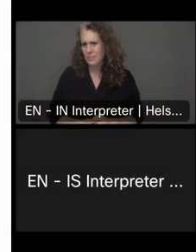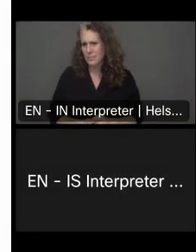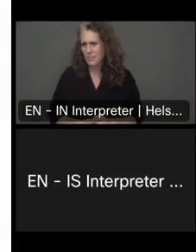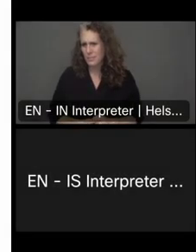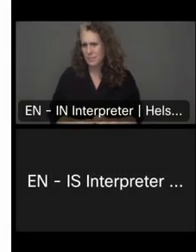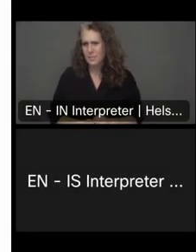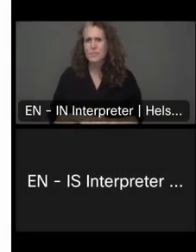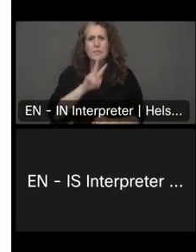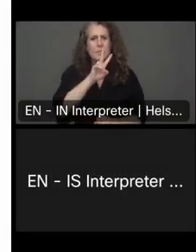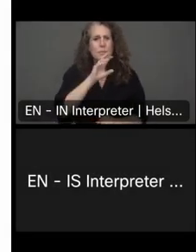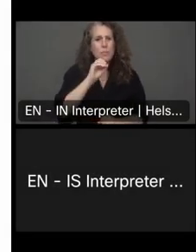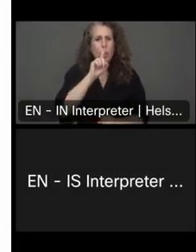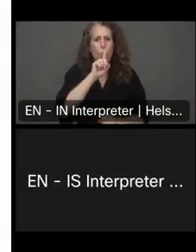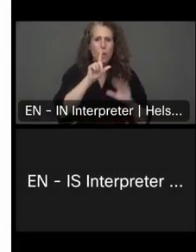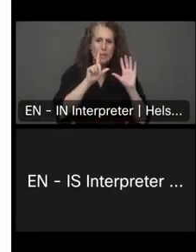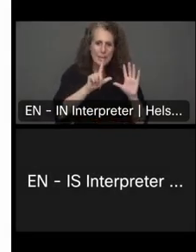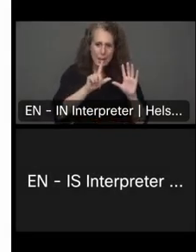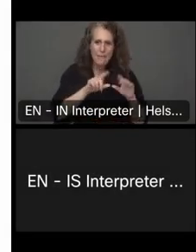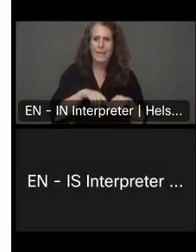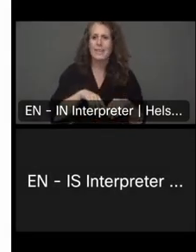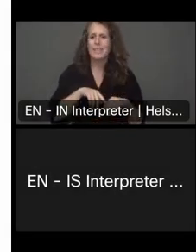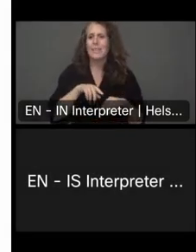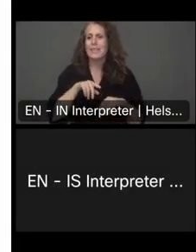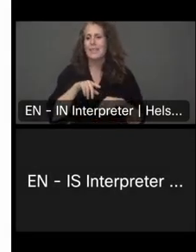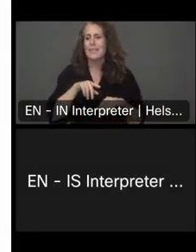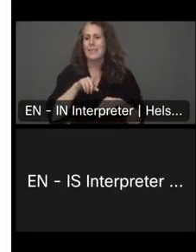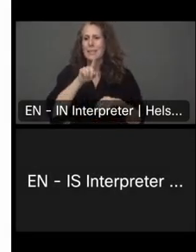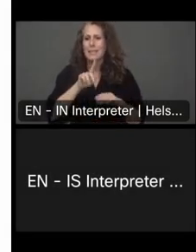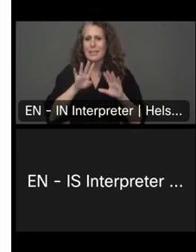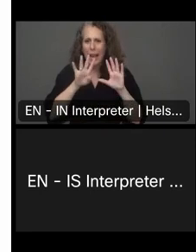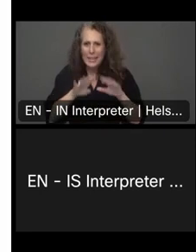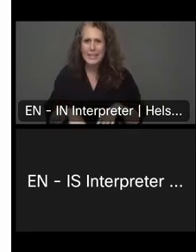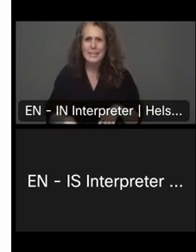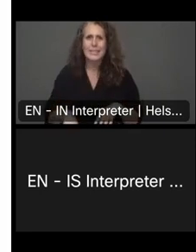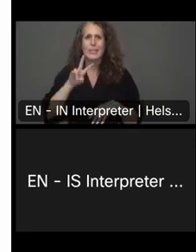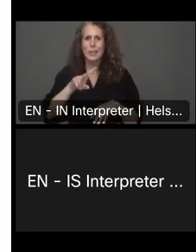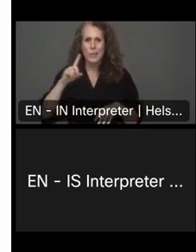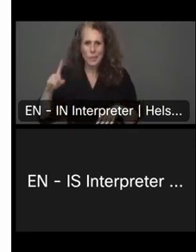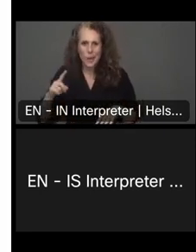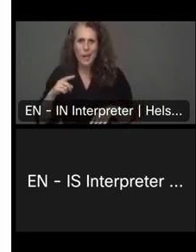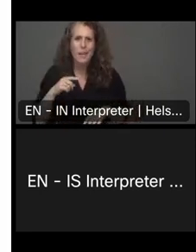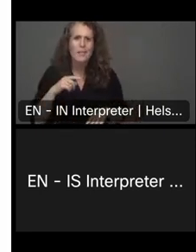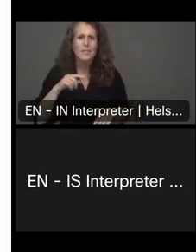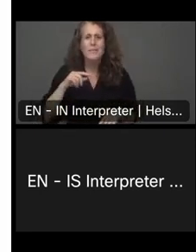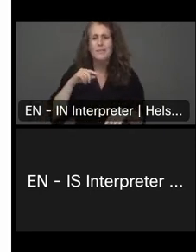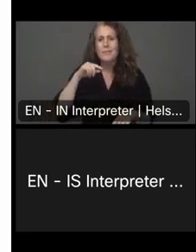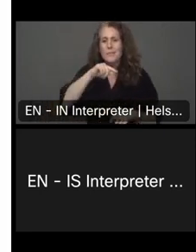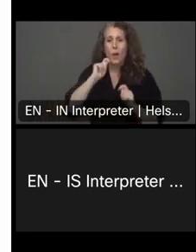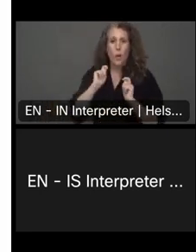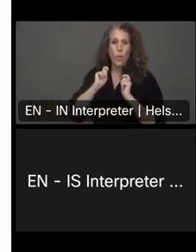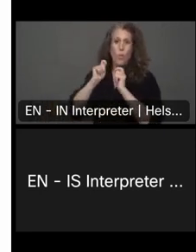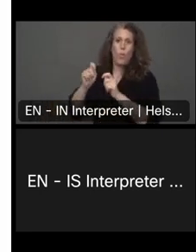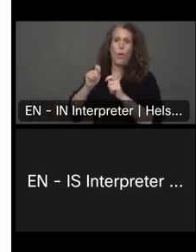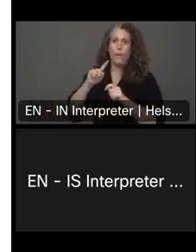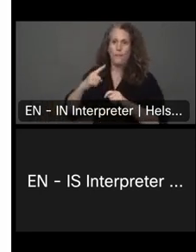2017, 2019, and 2021, IPRA awarded its first John J. Gumperz Lifetime Achievement Awards